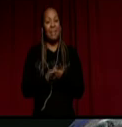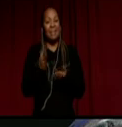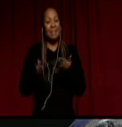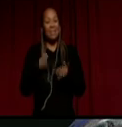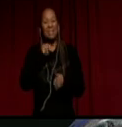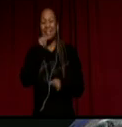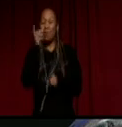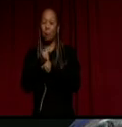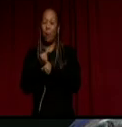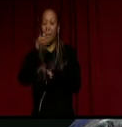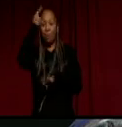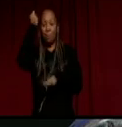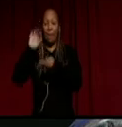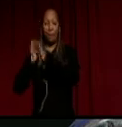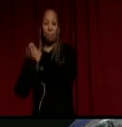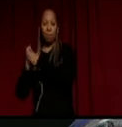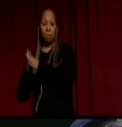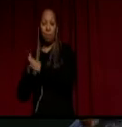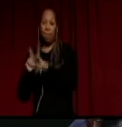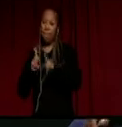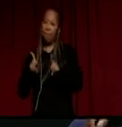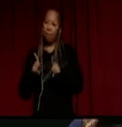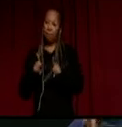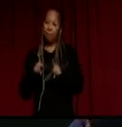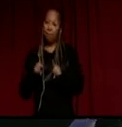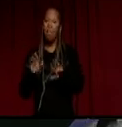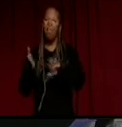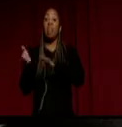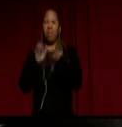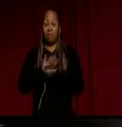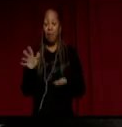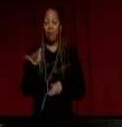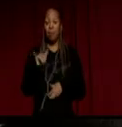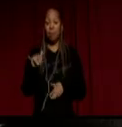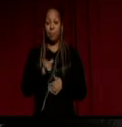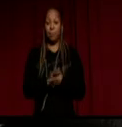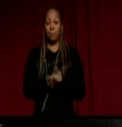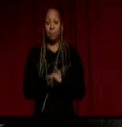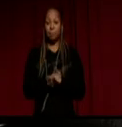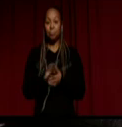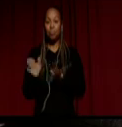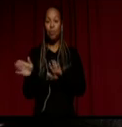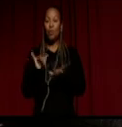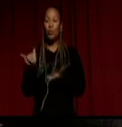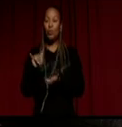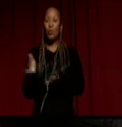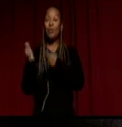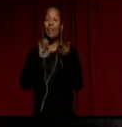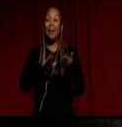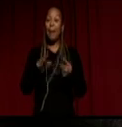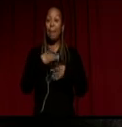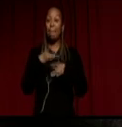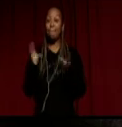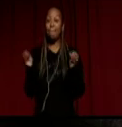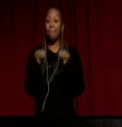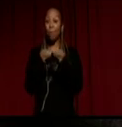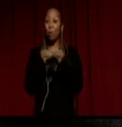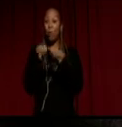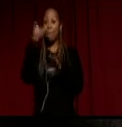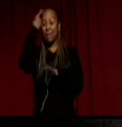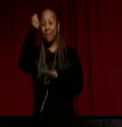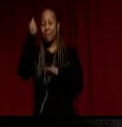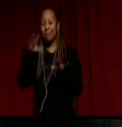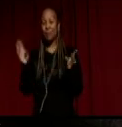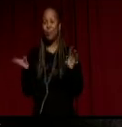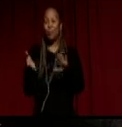seem right in the black community. But they are dying. They are dying. Mm-hmm. We're dying more, but we died more already